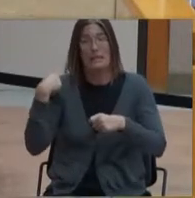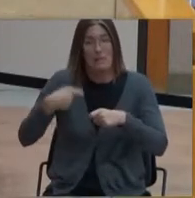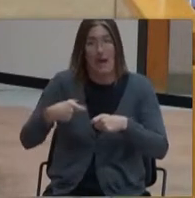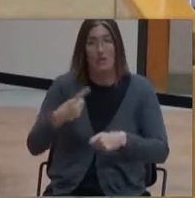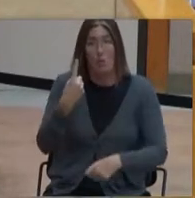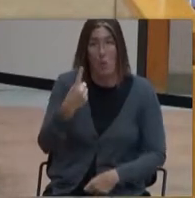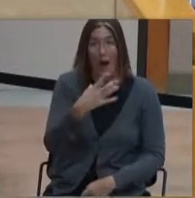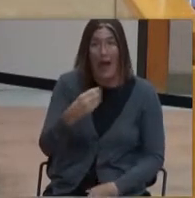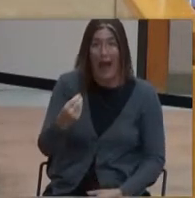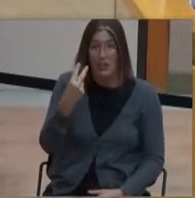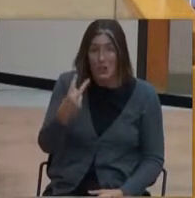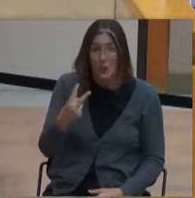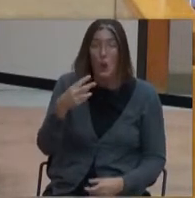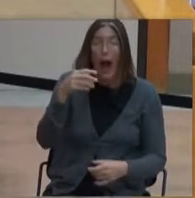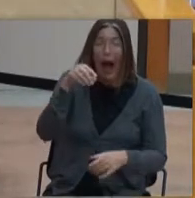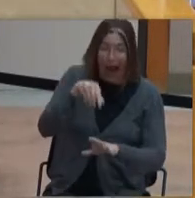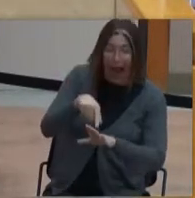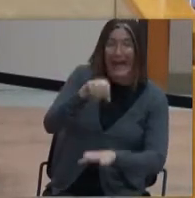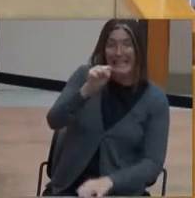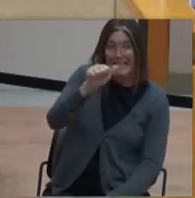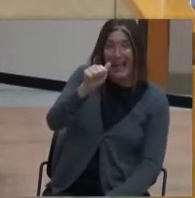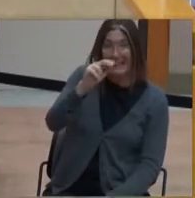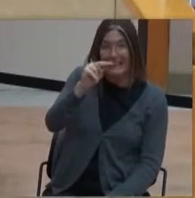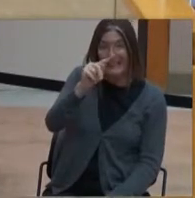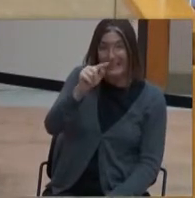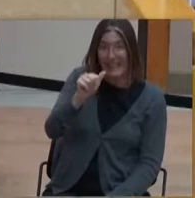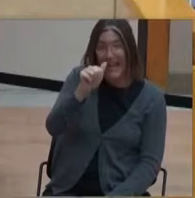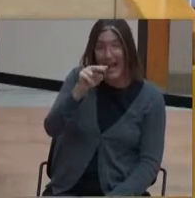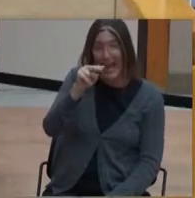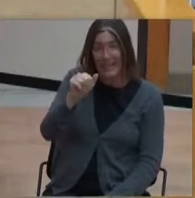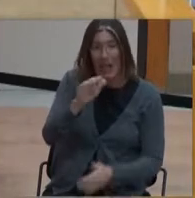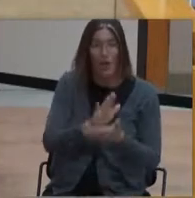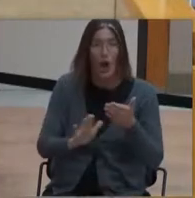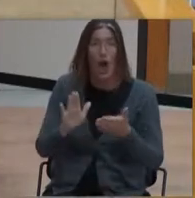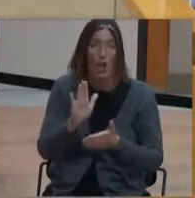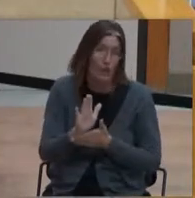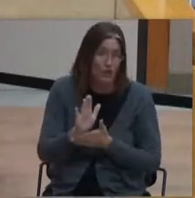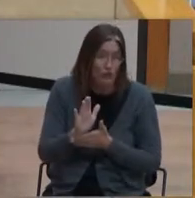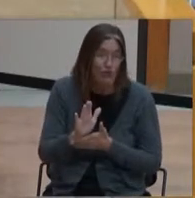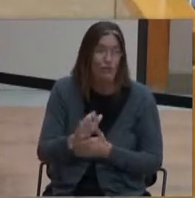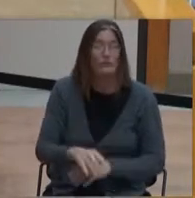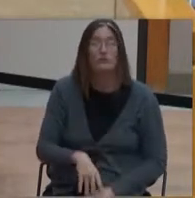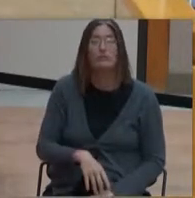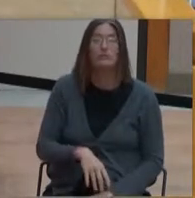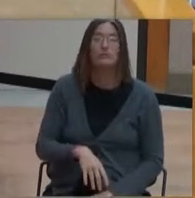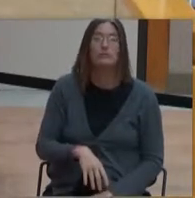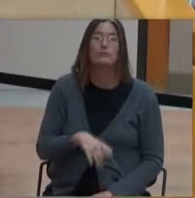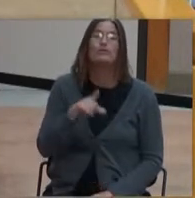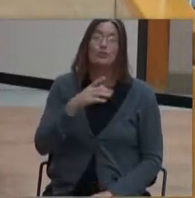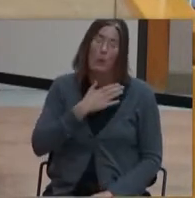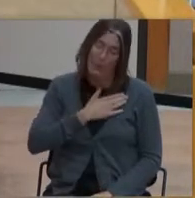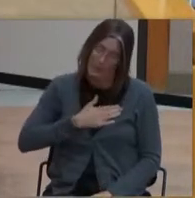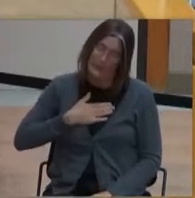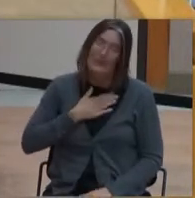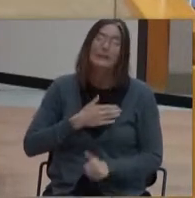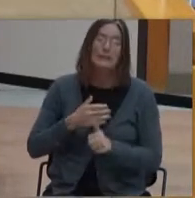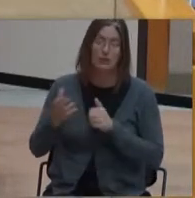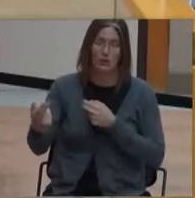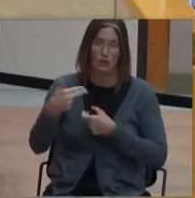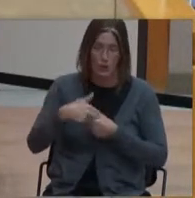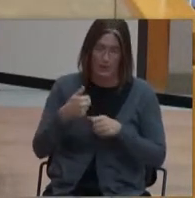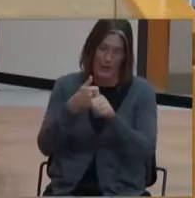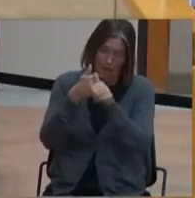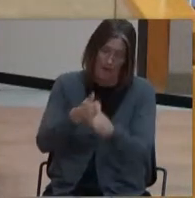As you can imagine, our students have a lot, and there's more to come. And you can join us in our circle and follow us on Instagram at